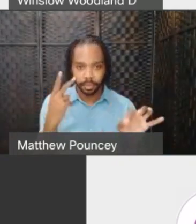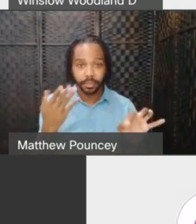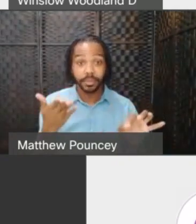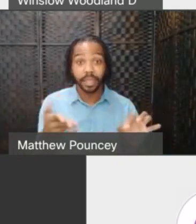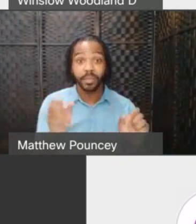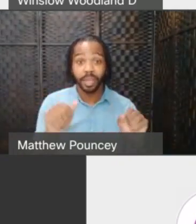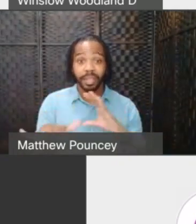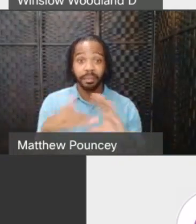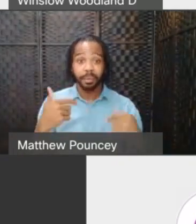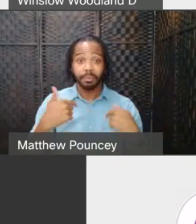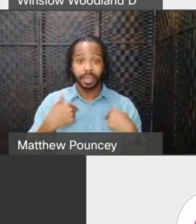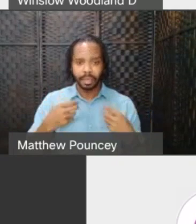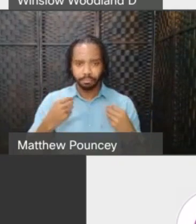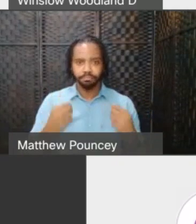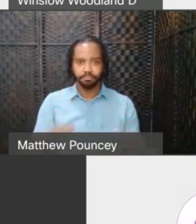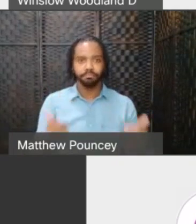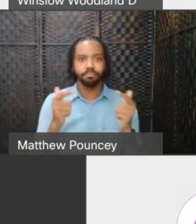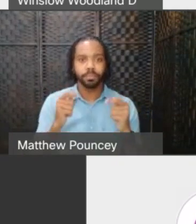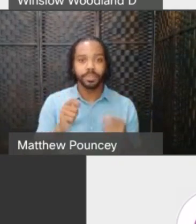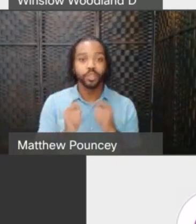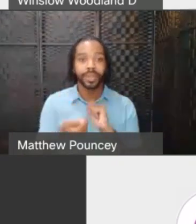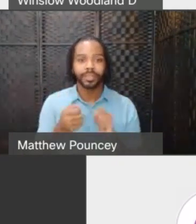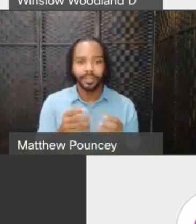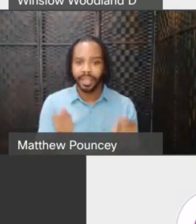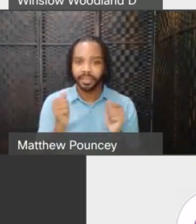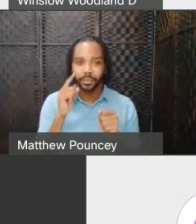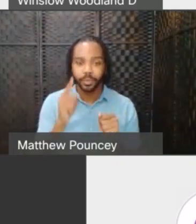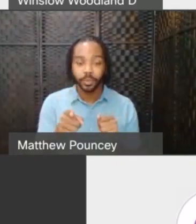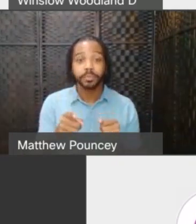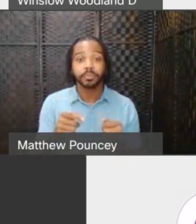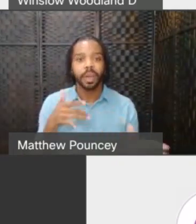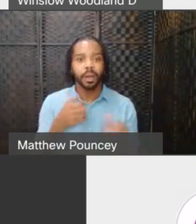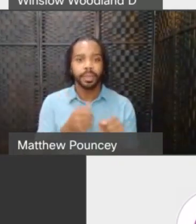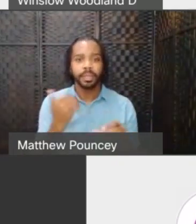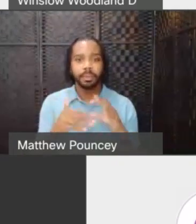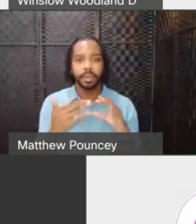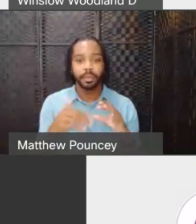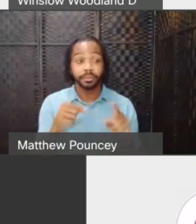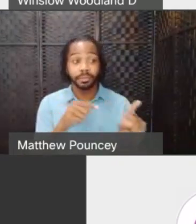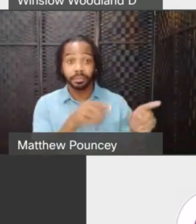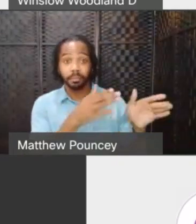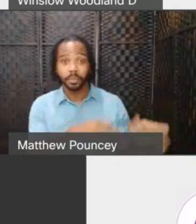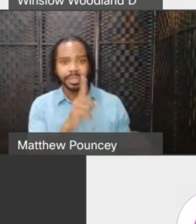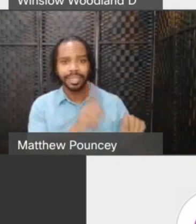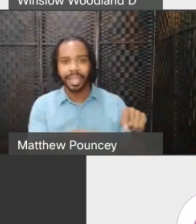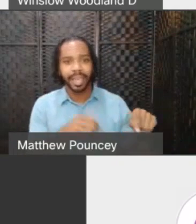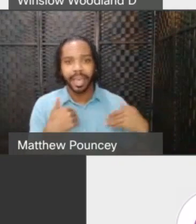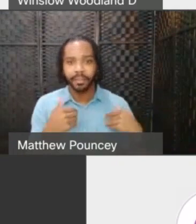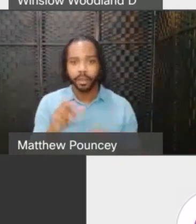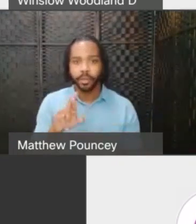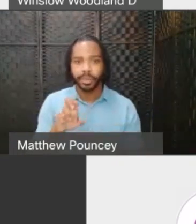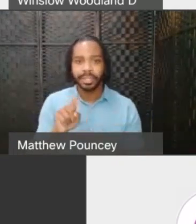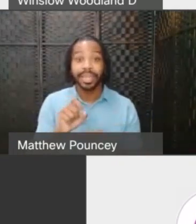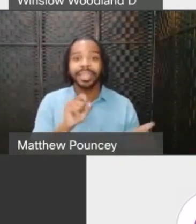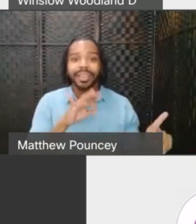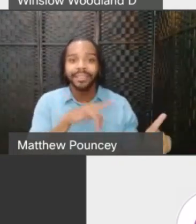I can change it quickly to update their email address. They cannot do a password reset if they change their